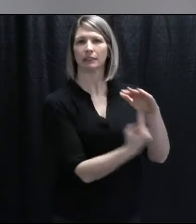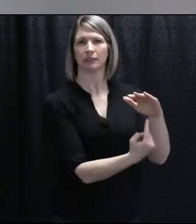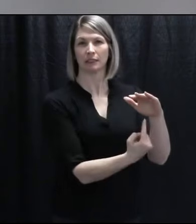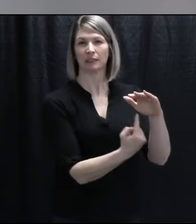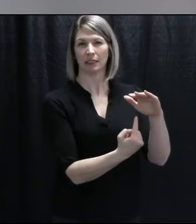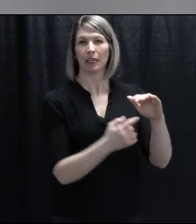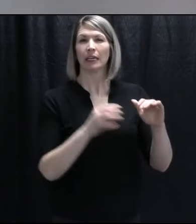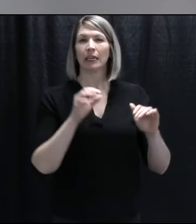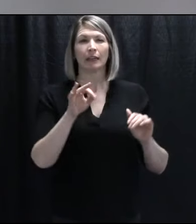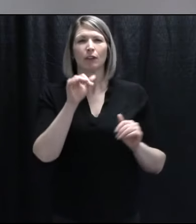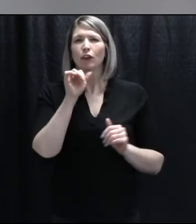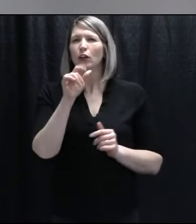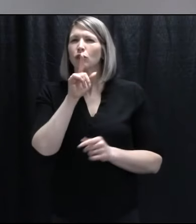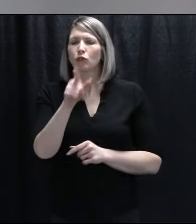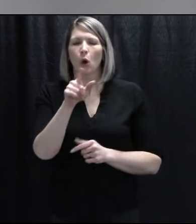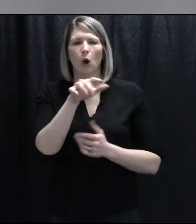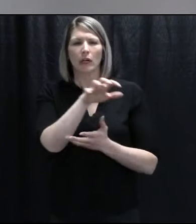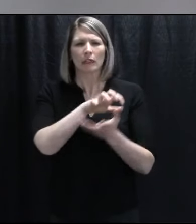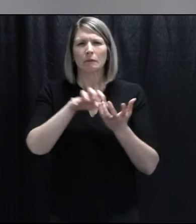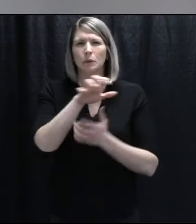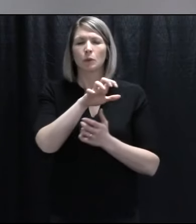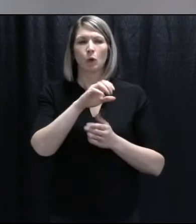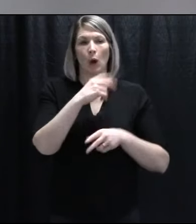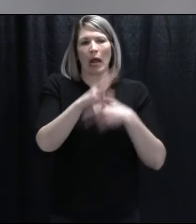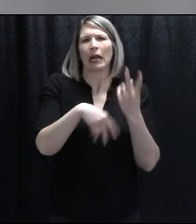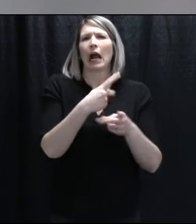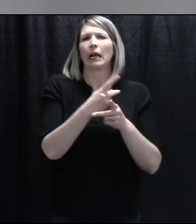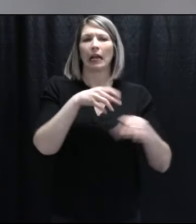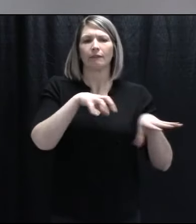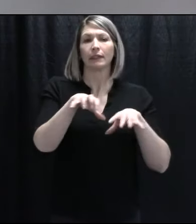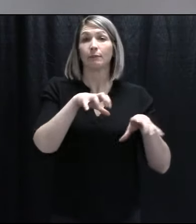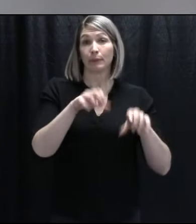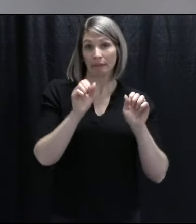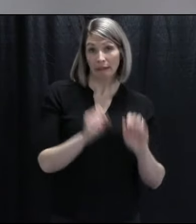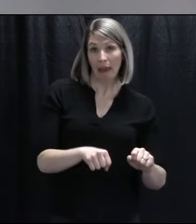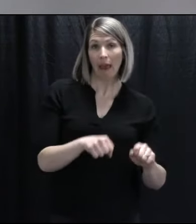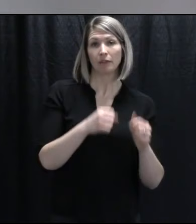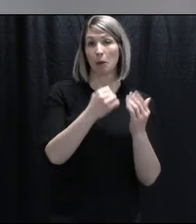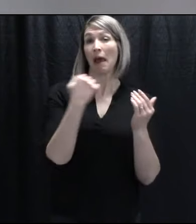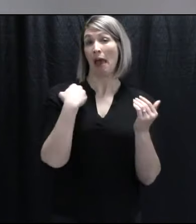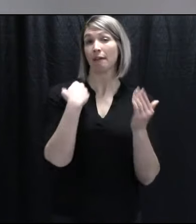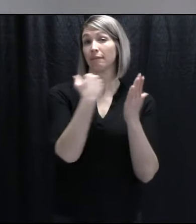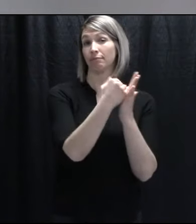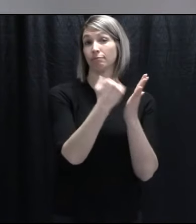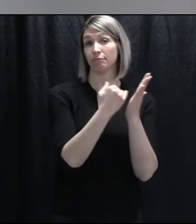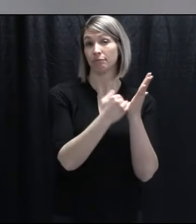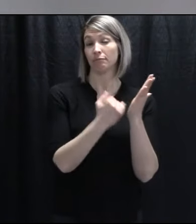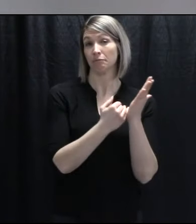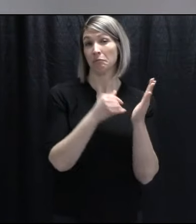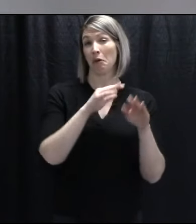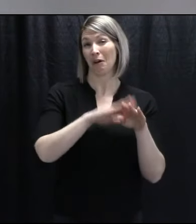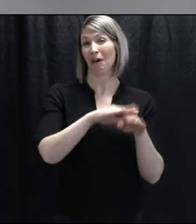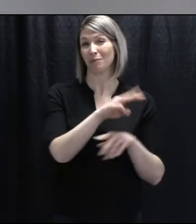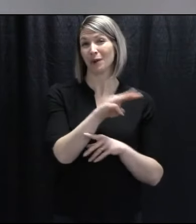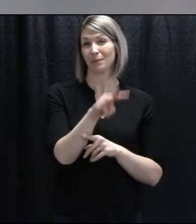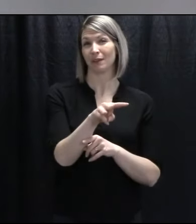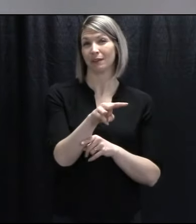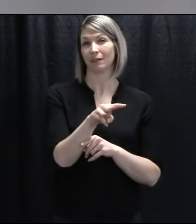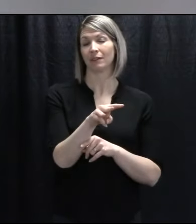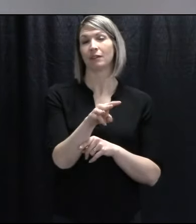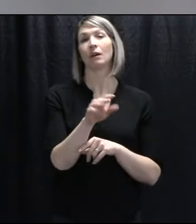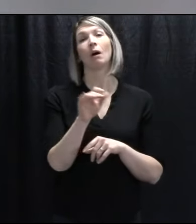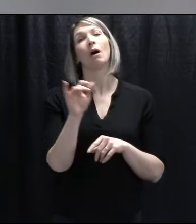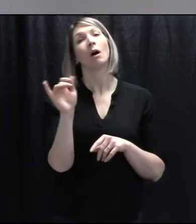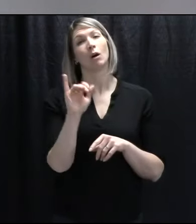details on that kind of activity that's permitted. And as Dr. Fitzgerald's referenced, that may change from time to